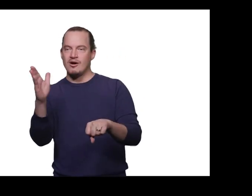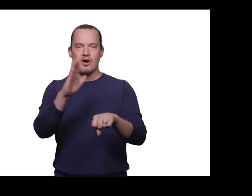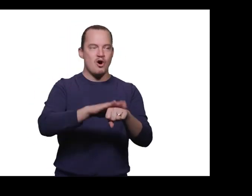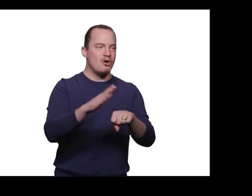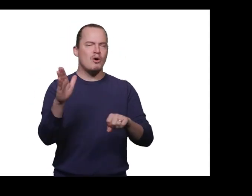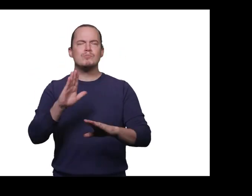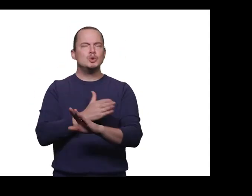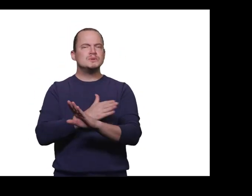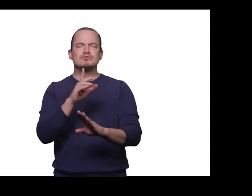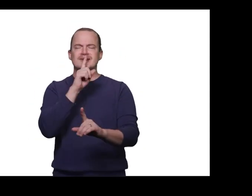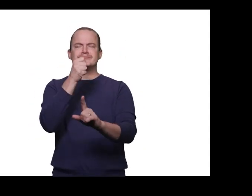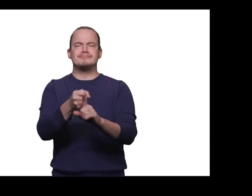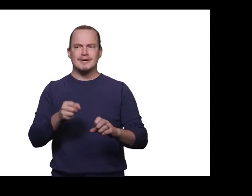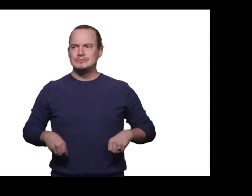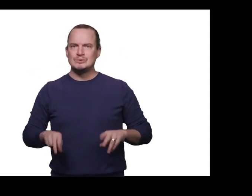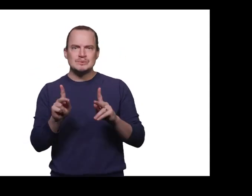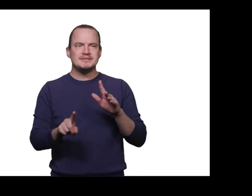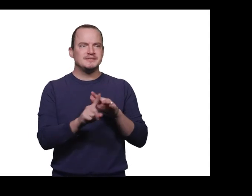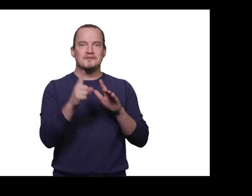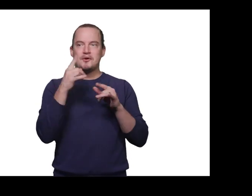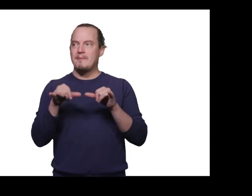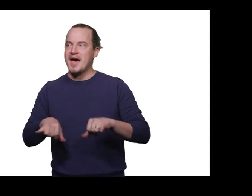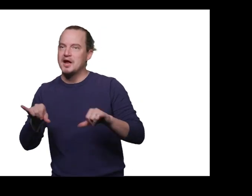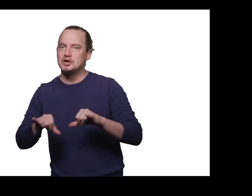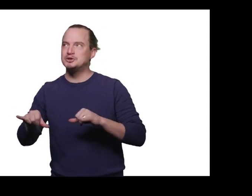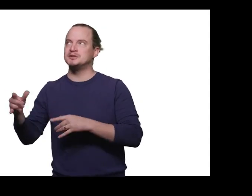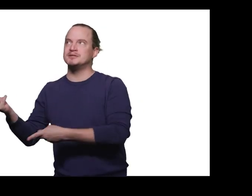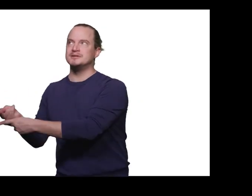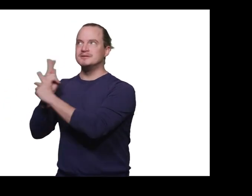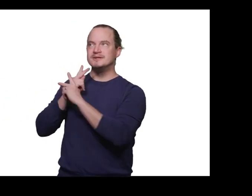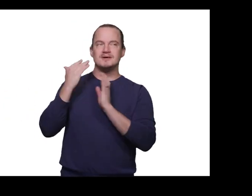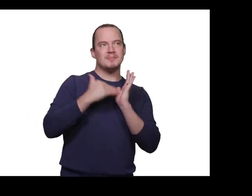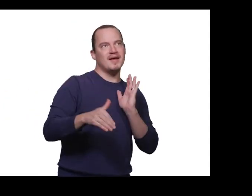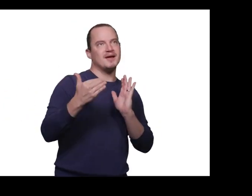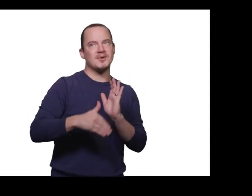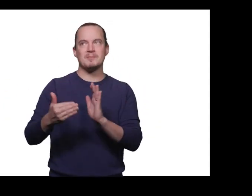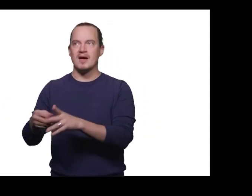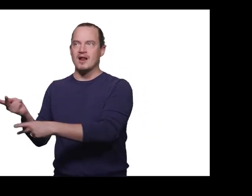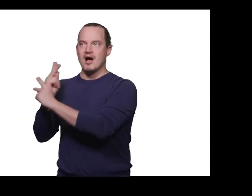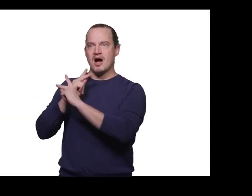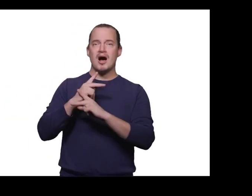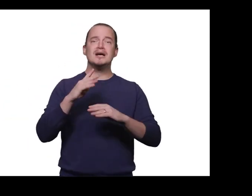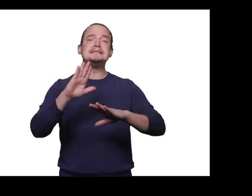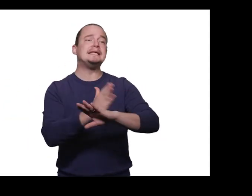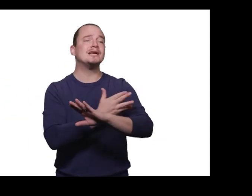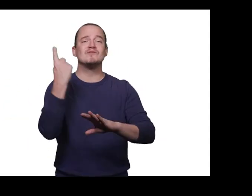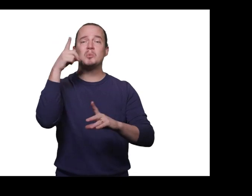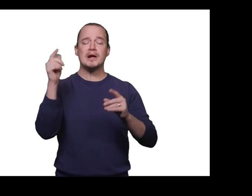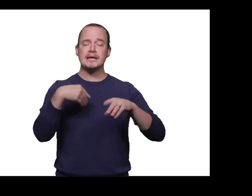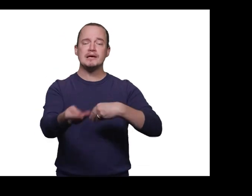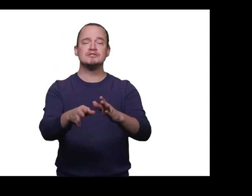Music gives us the opportunity to create patterns, to repeat patterns over and over, to sing directions, to